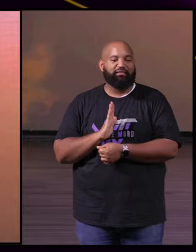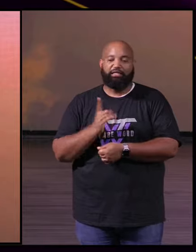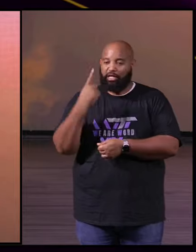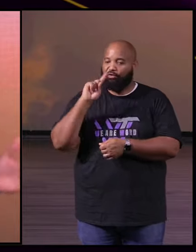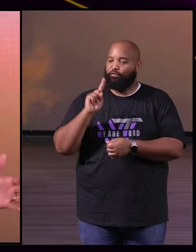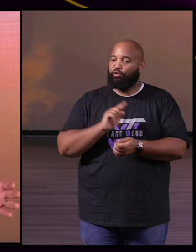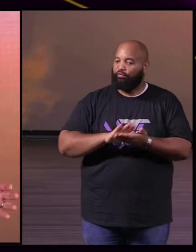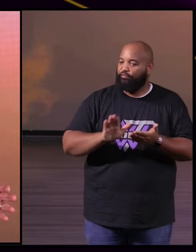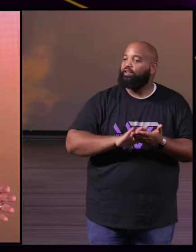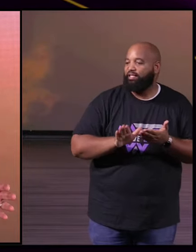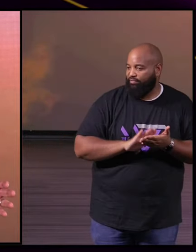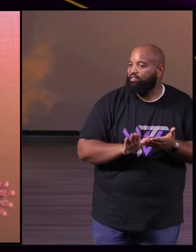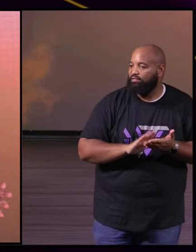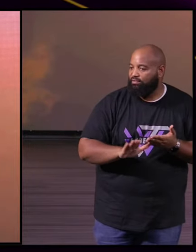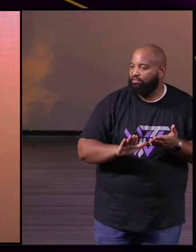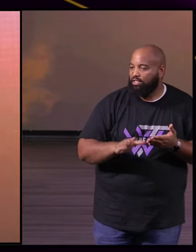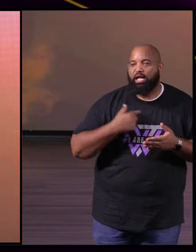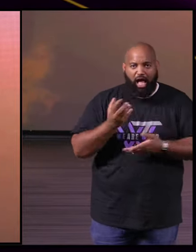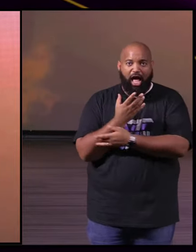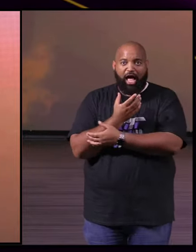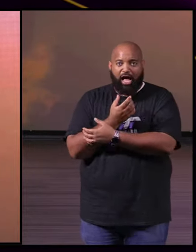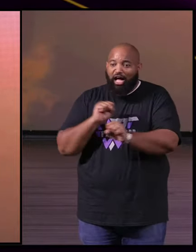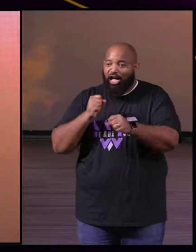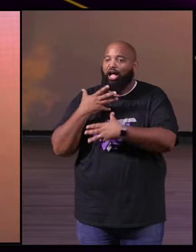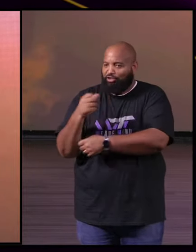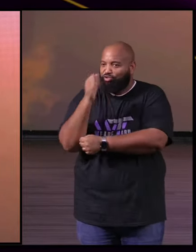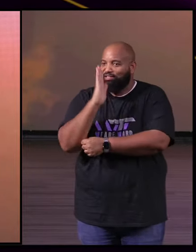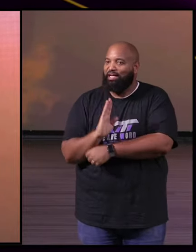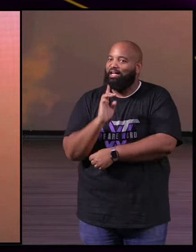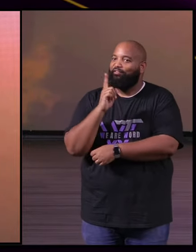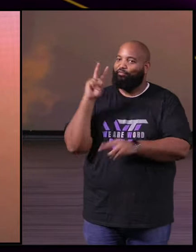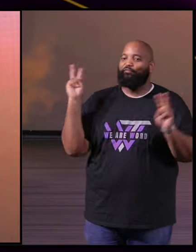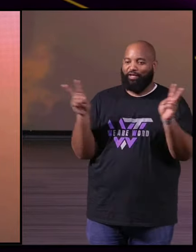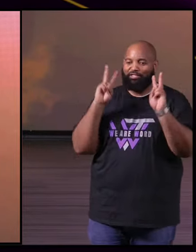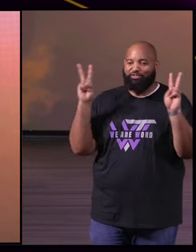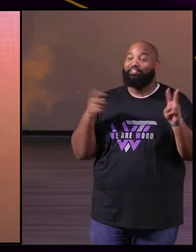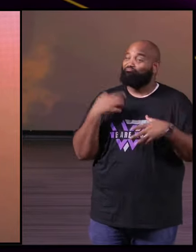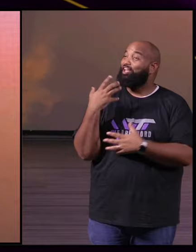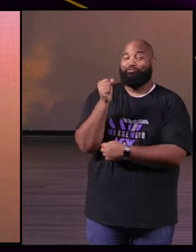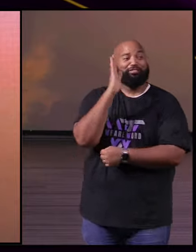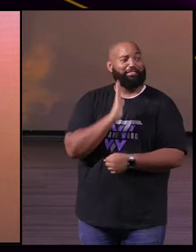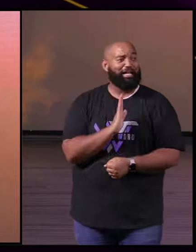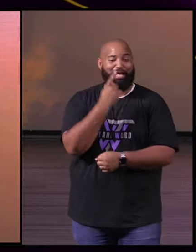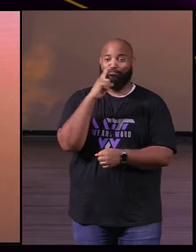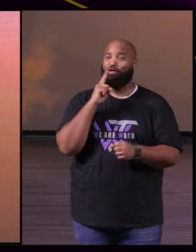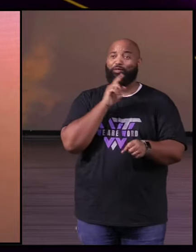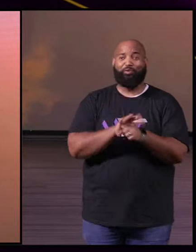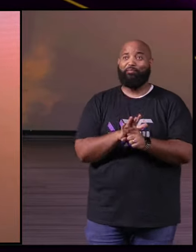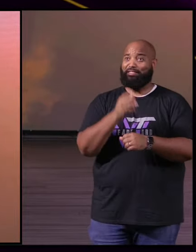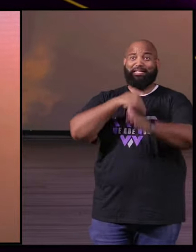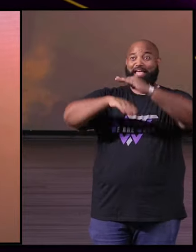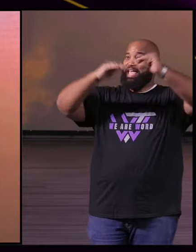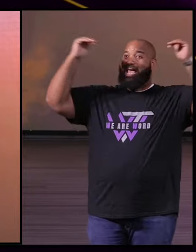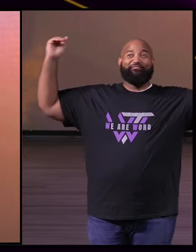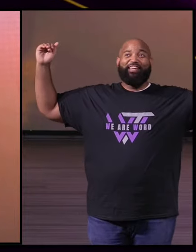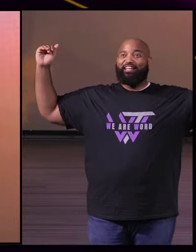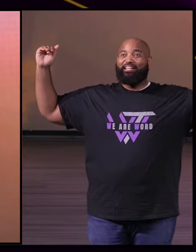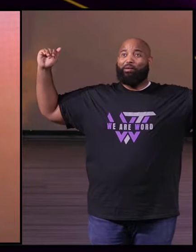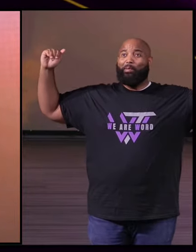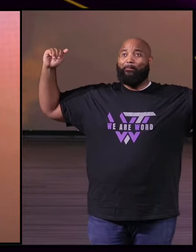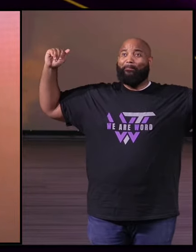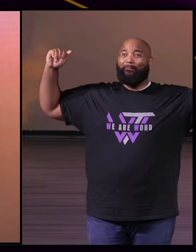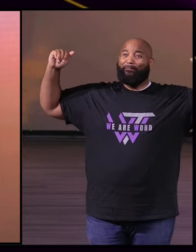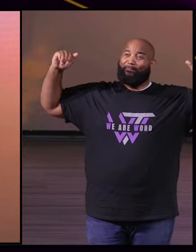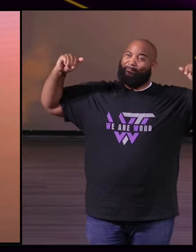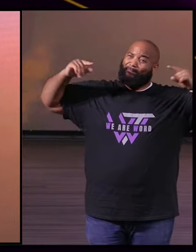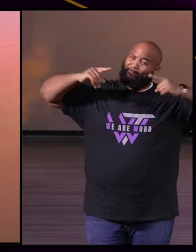for forgiveness. I trust God for victory. I trust God for the promise of heaven. But